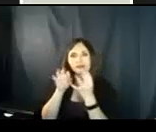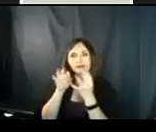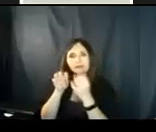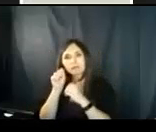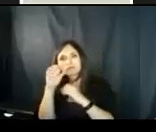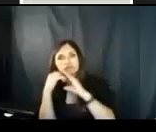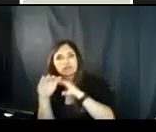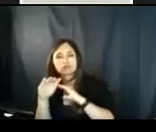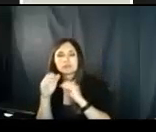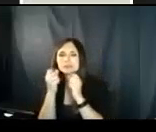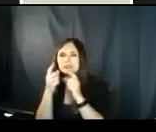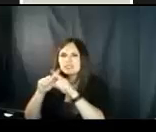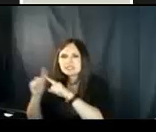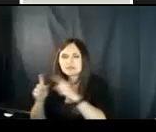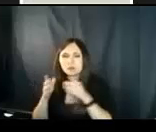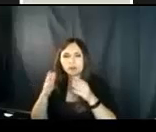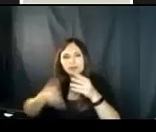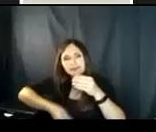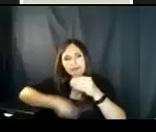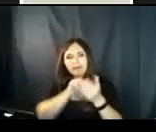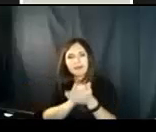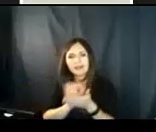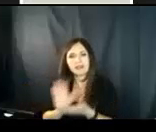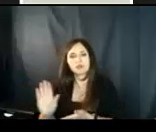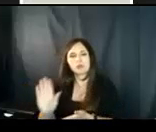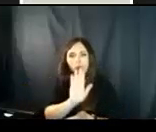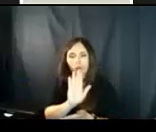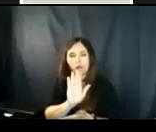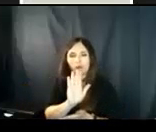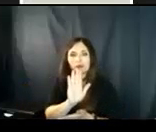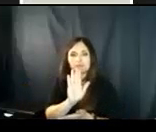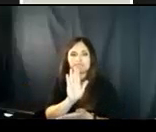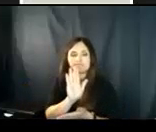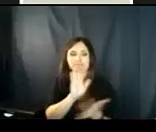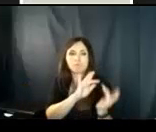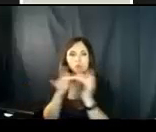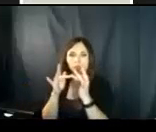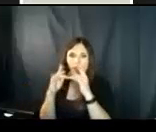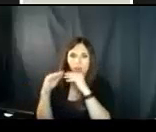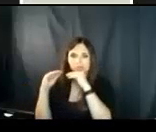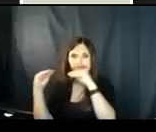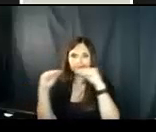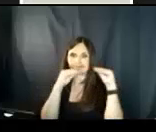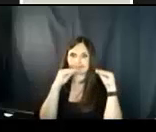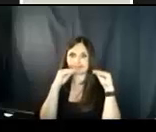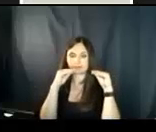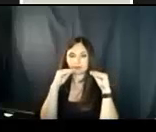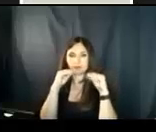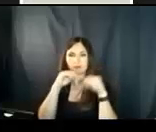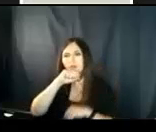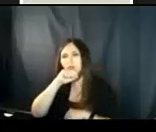you can add that in your online instruction. So love those ideas that you guys